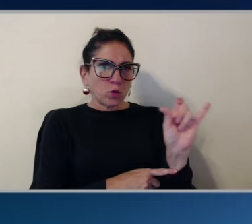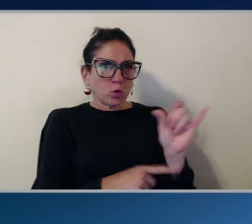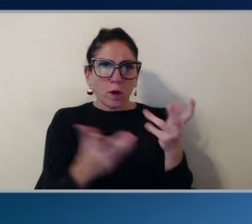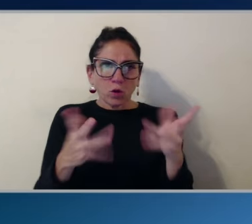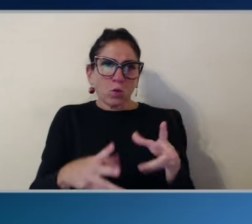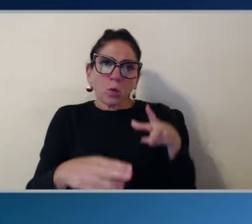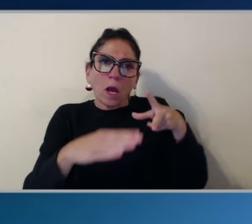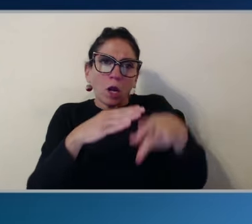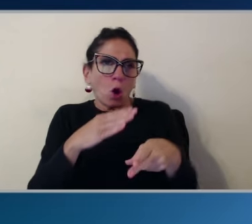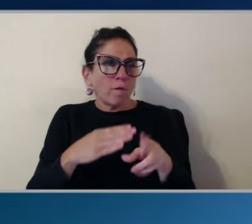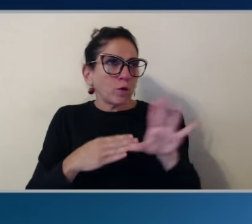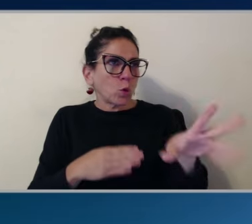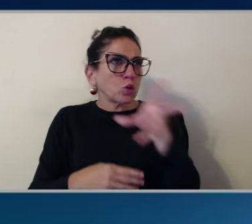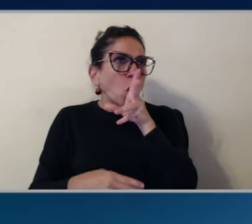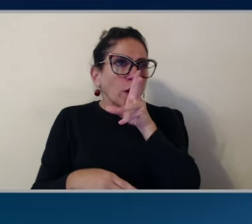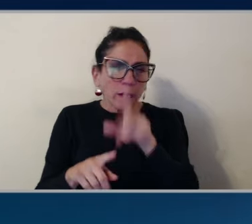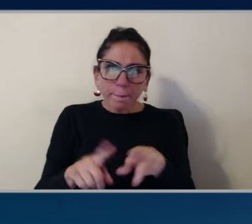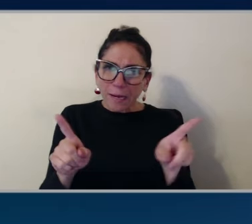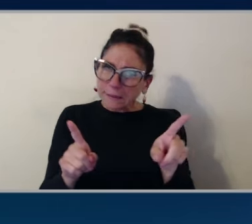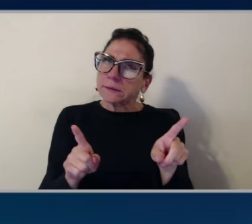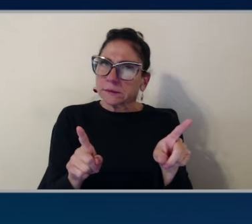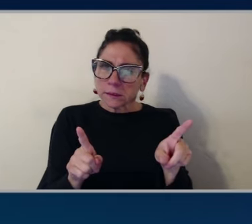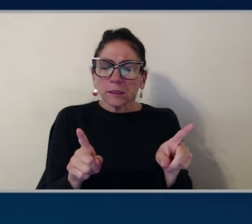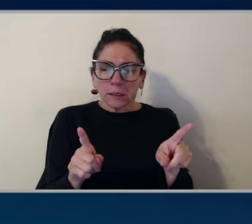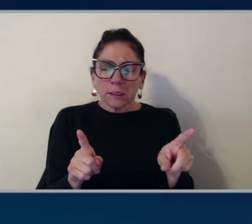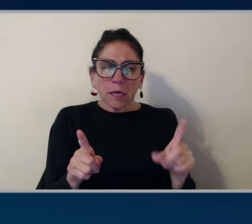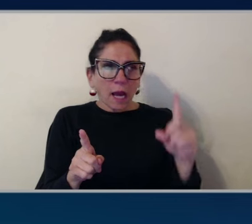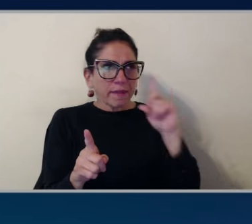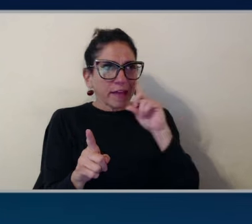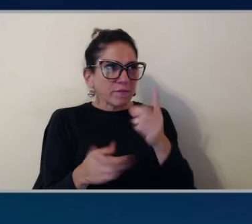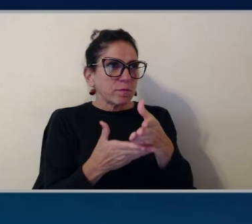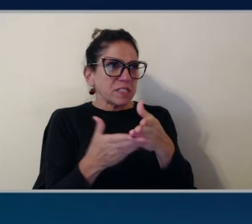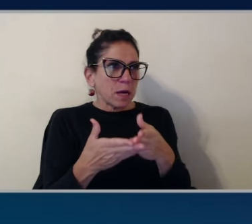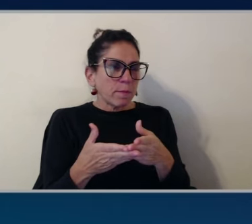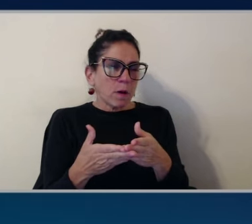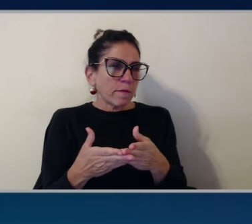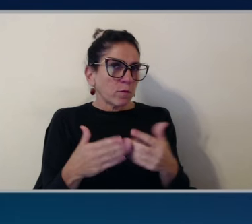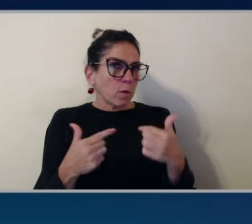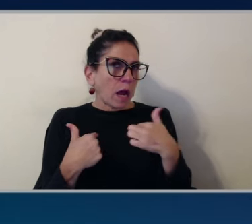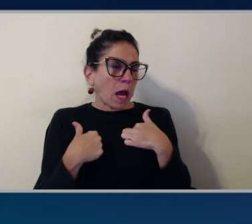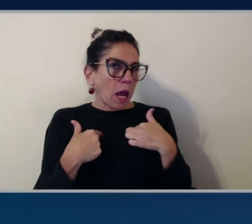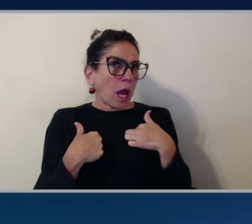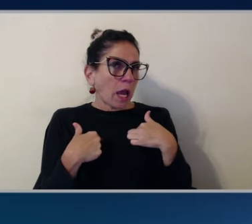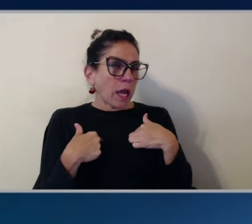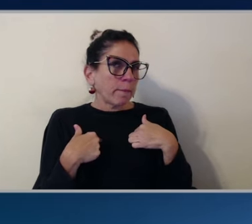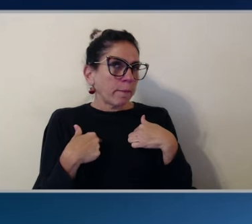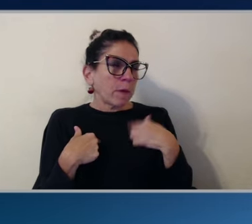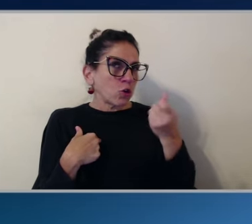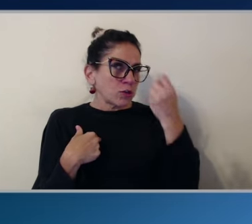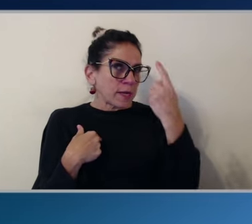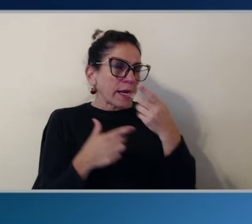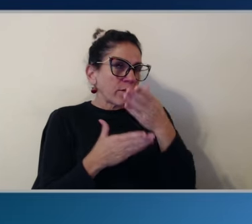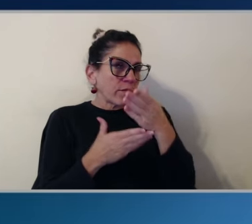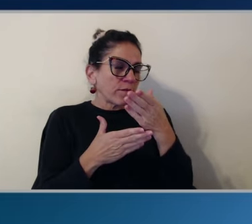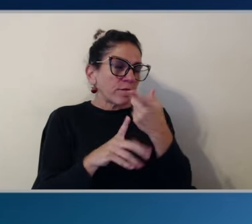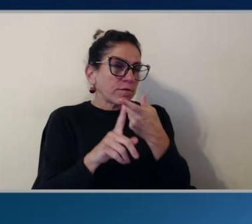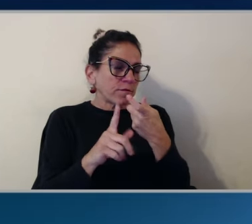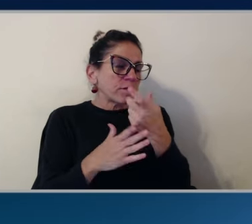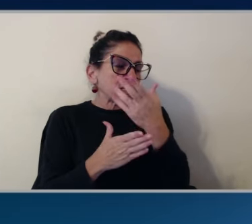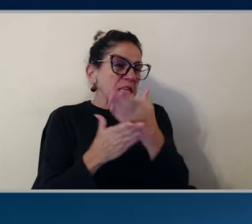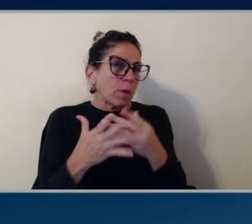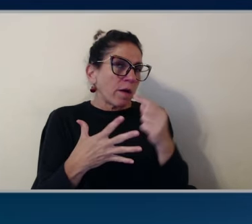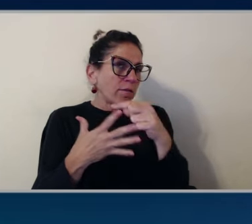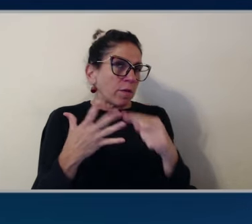off. But I think from some of the, what I'm inferring from some of the questions here, we've got questions about, is